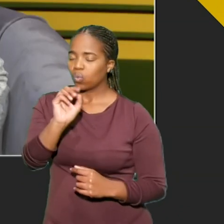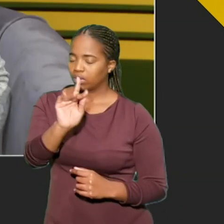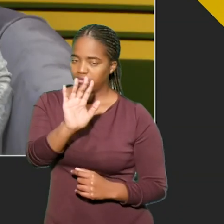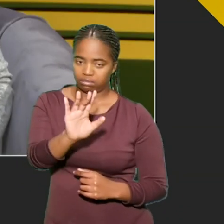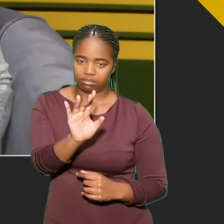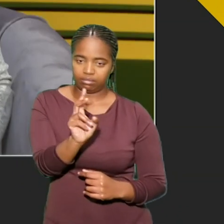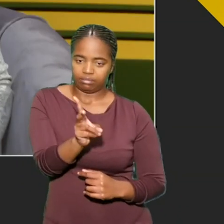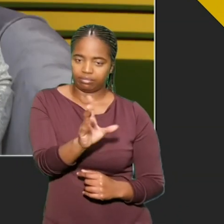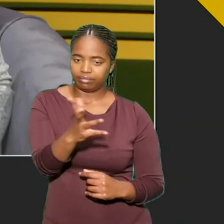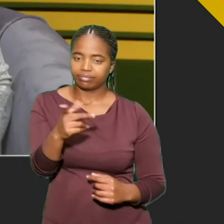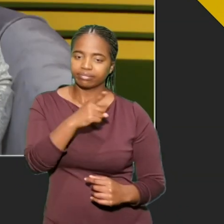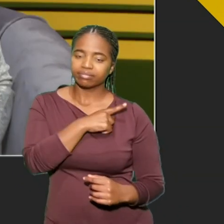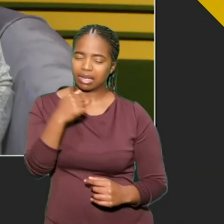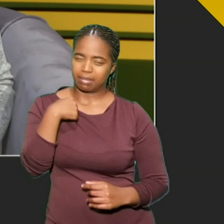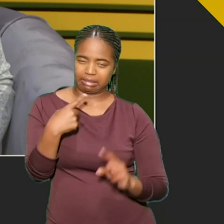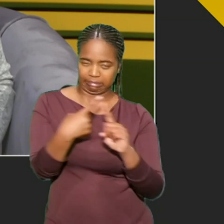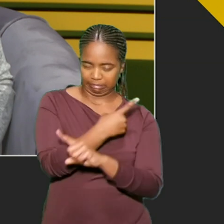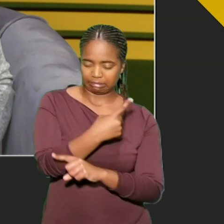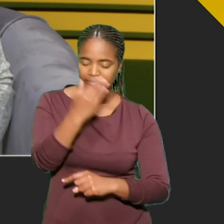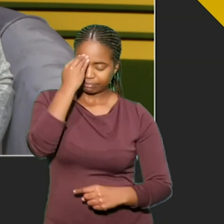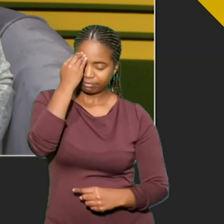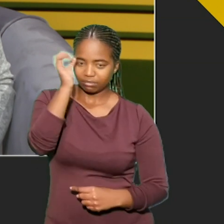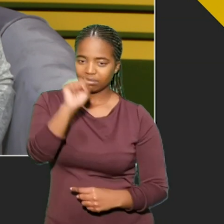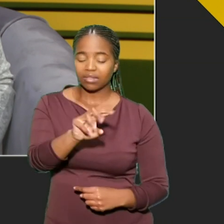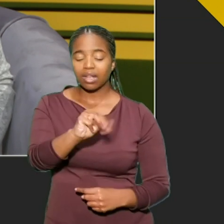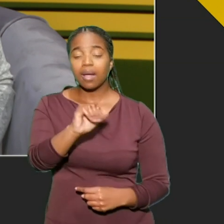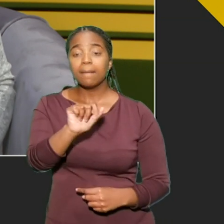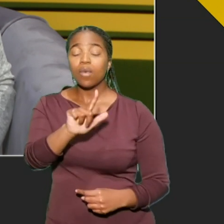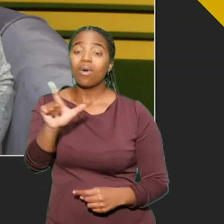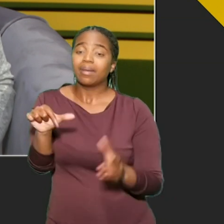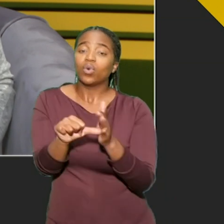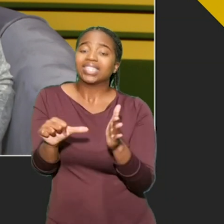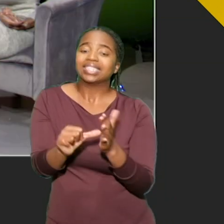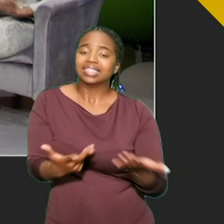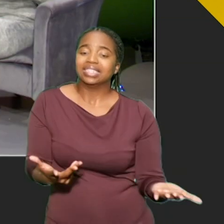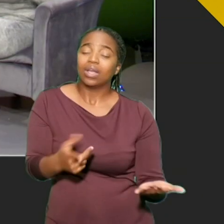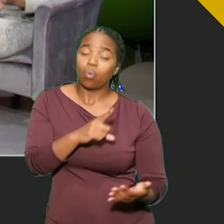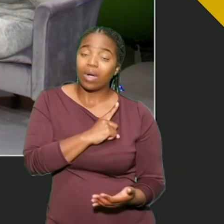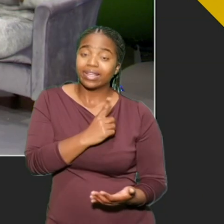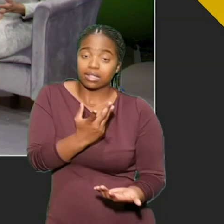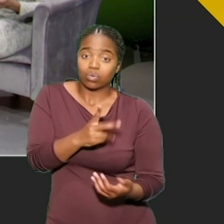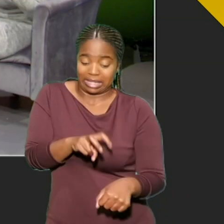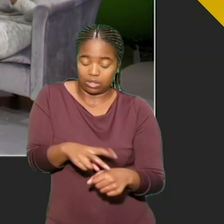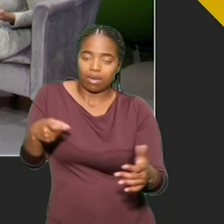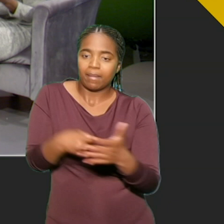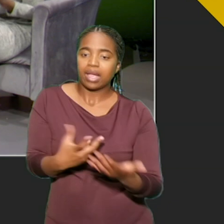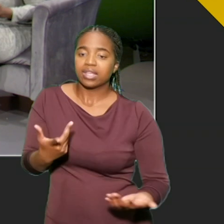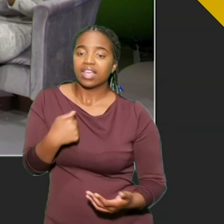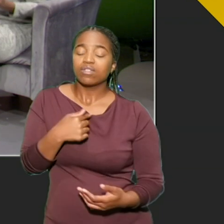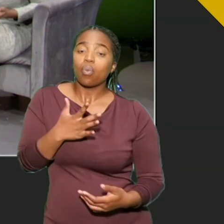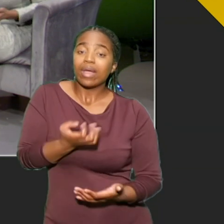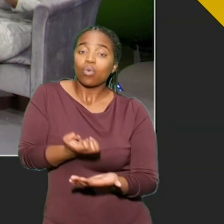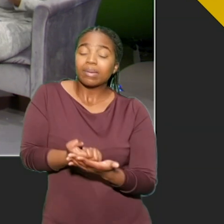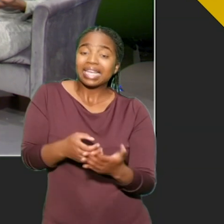again, gana devil's advocate. Yeah. Those malls are important. Mm. They are important because at the end of the day, if you want